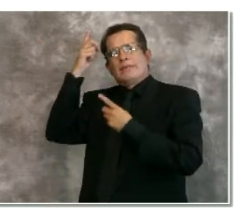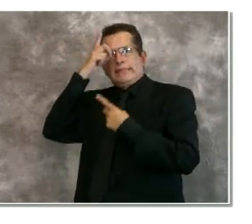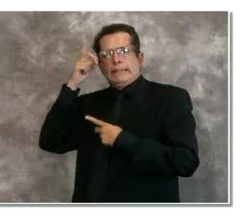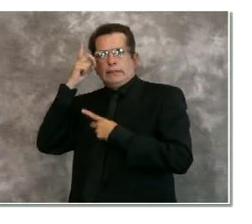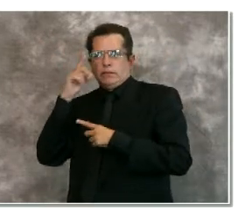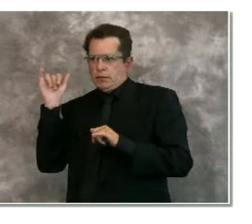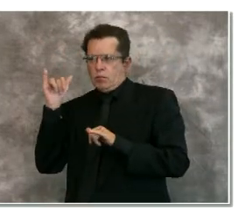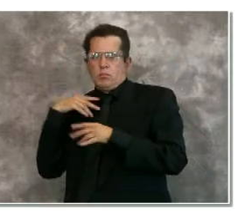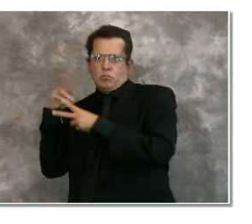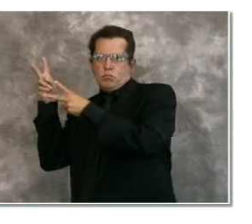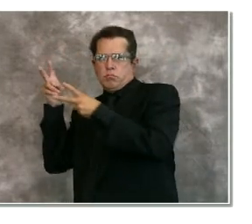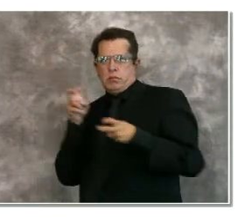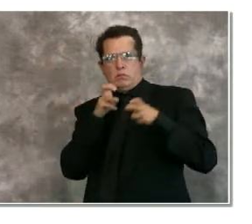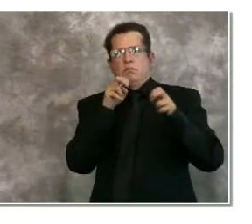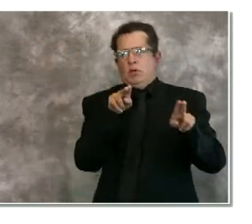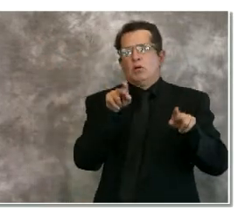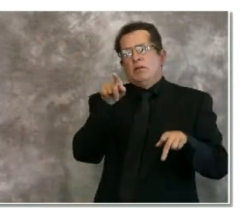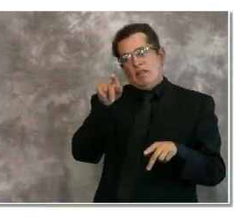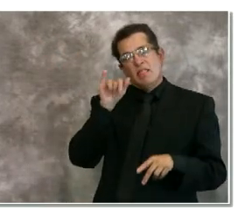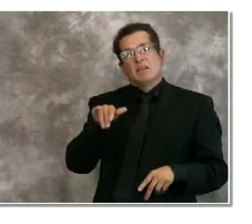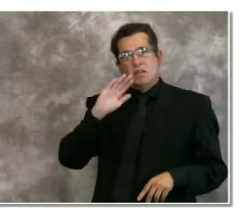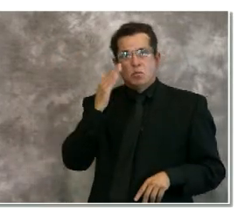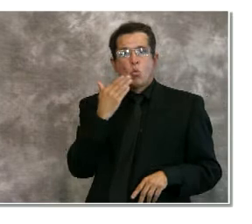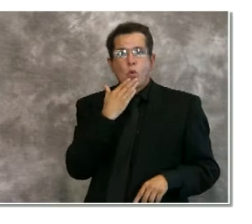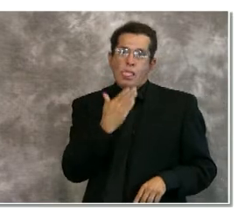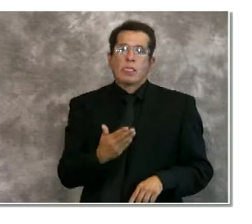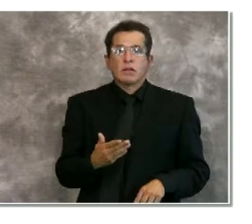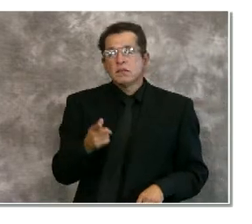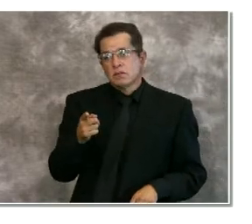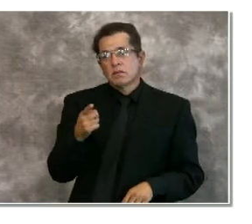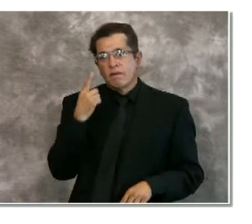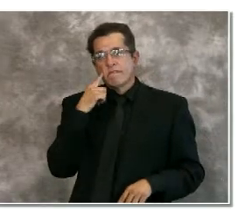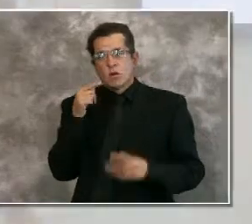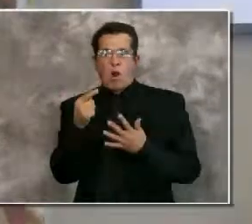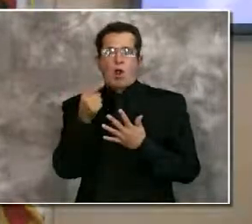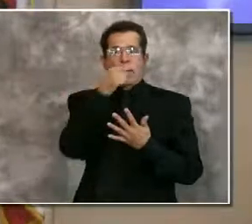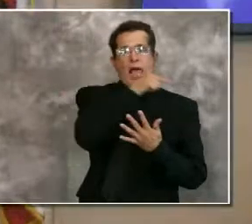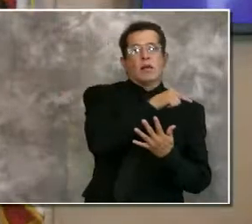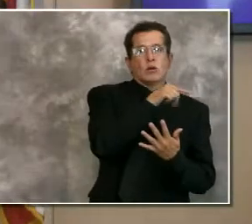So I think we're doing pretty well from the contact tracing perspective.